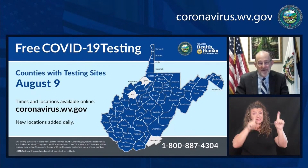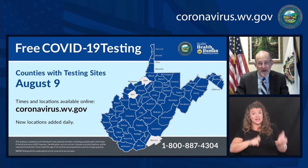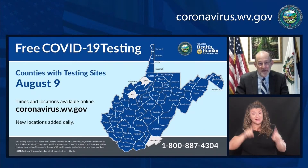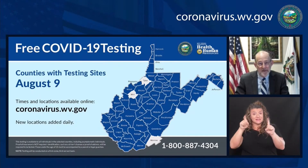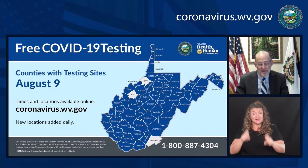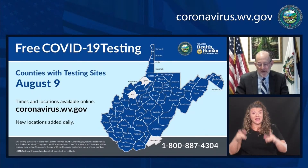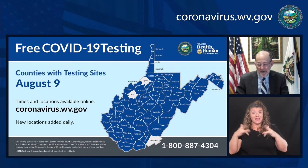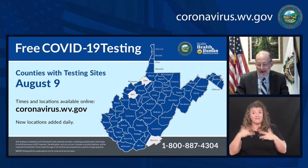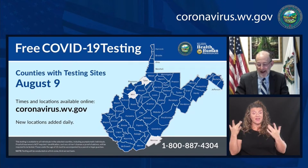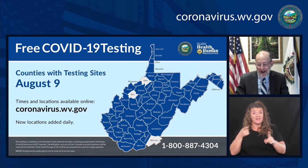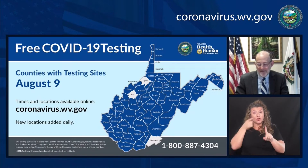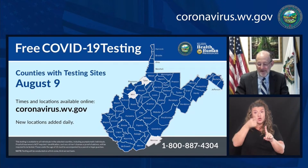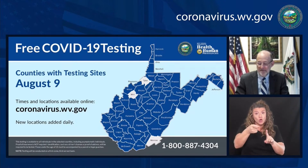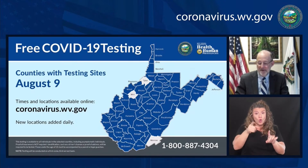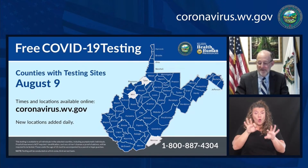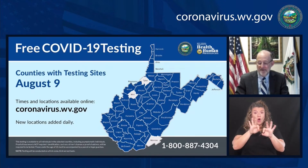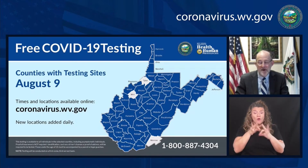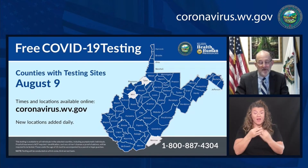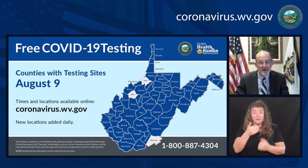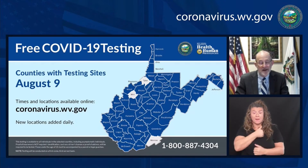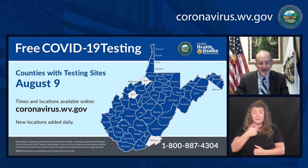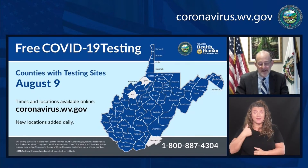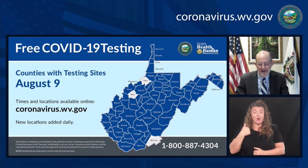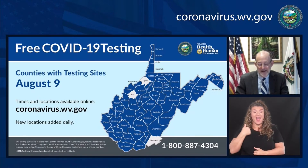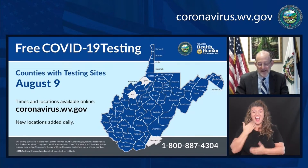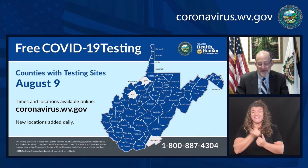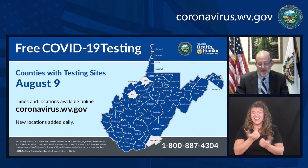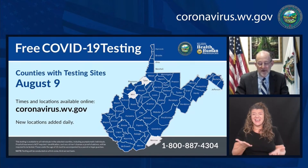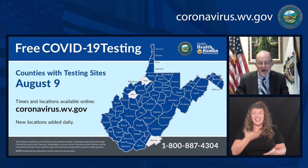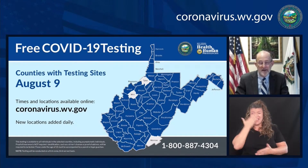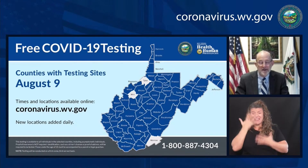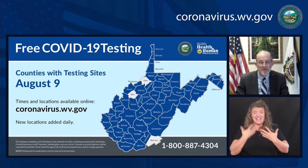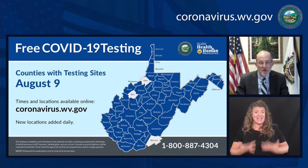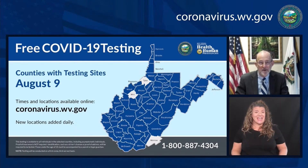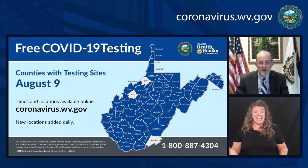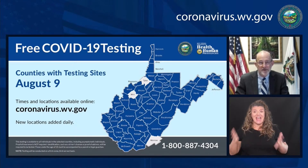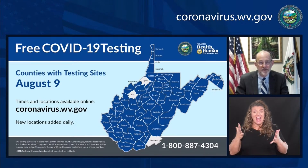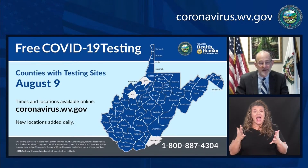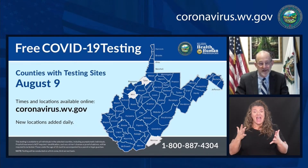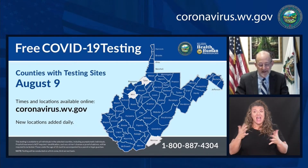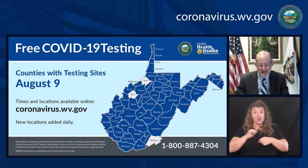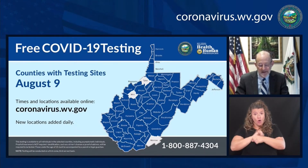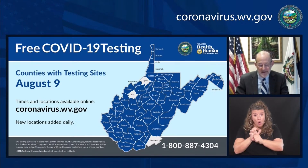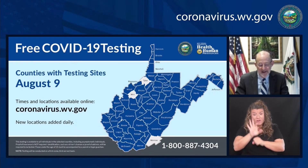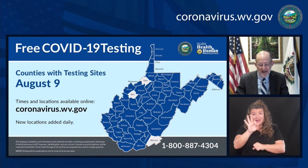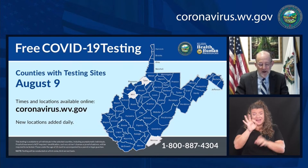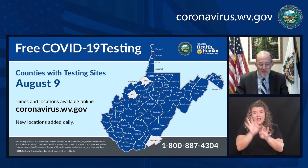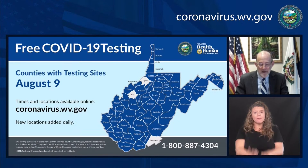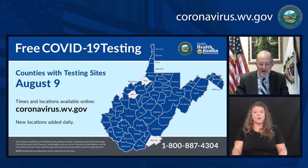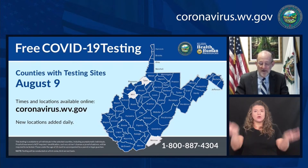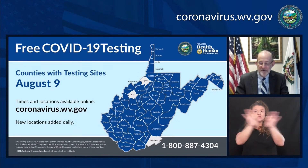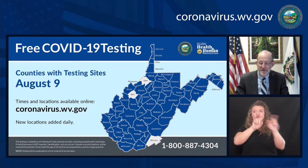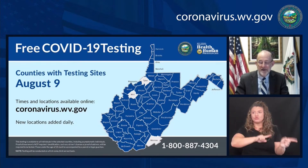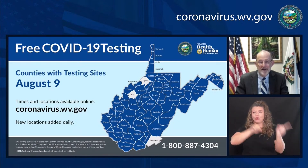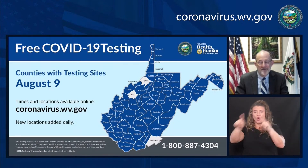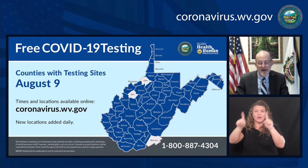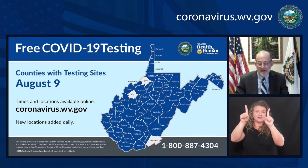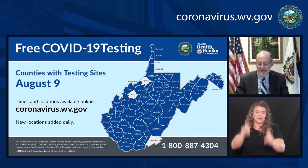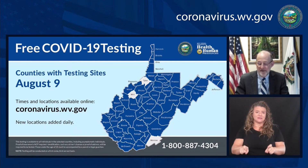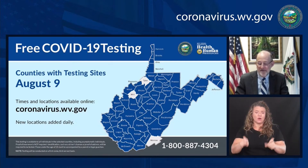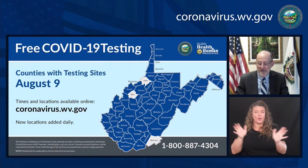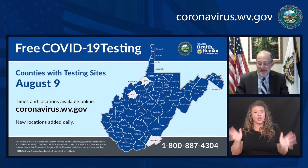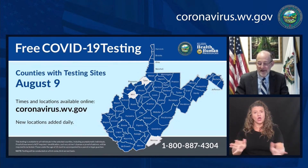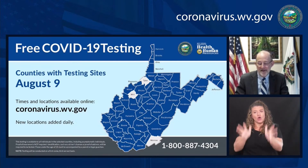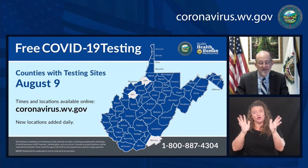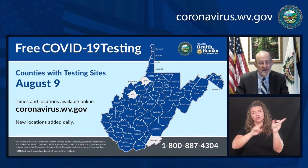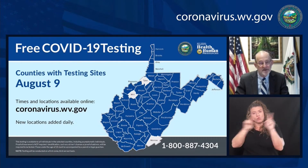you or a family member have symptoms of COVID-19, it is critically important that you be tested. We encourage you to take